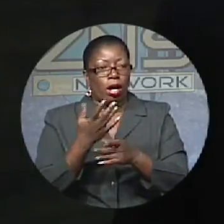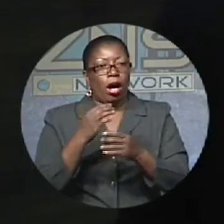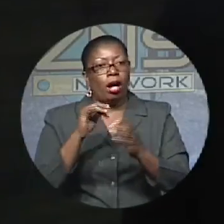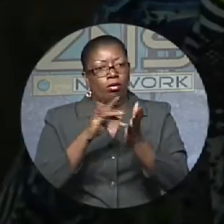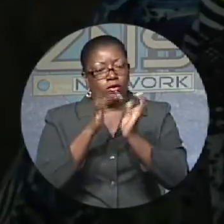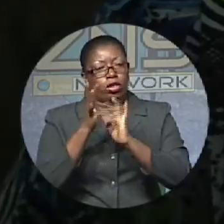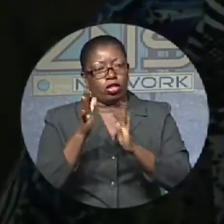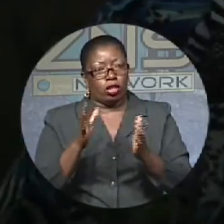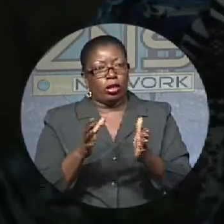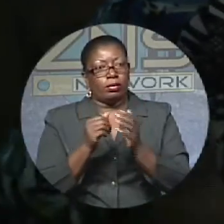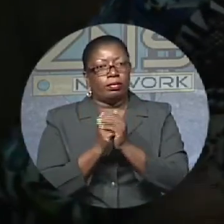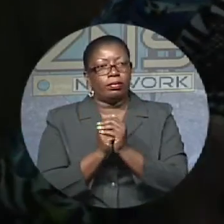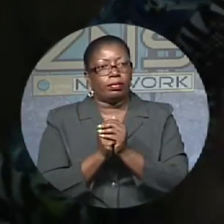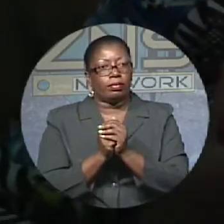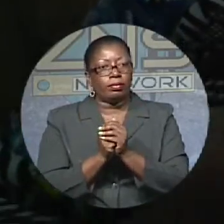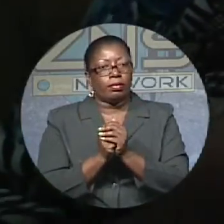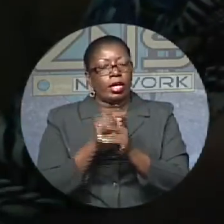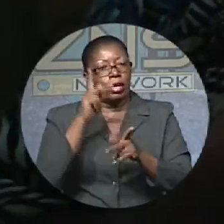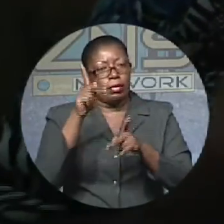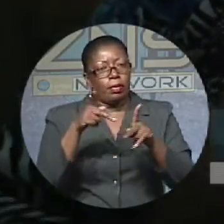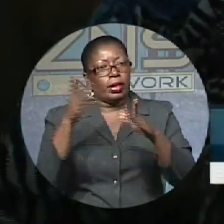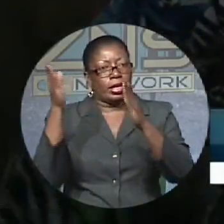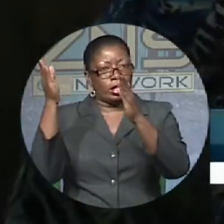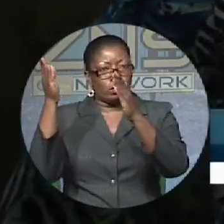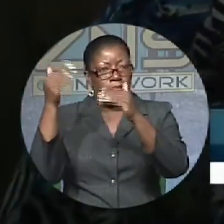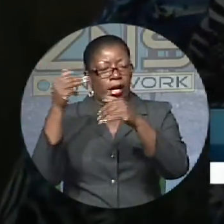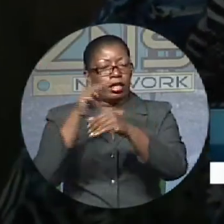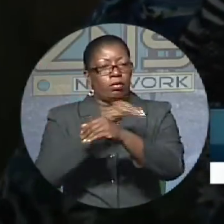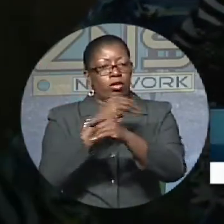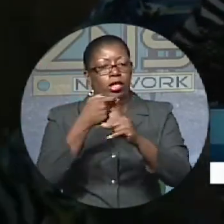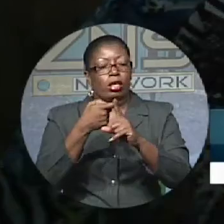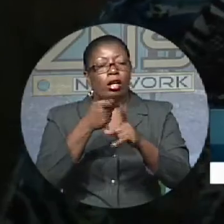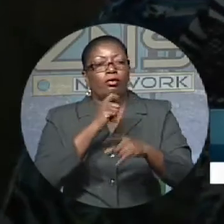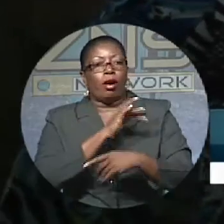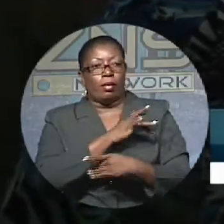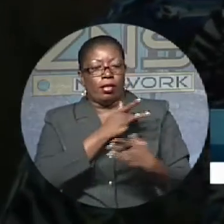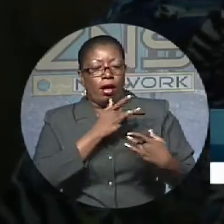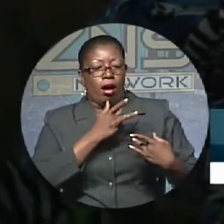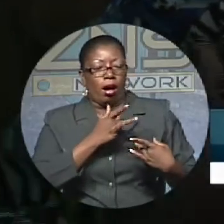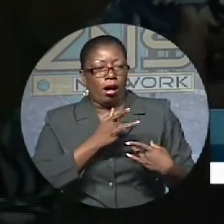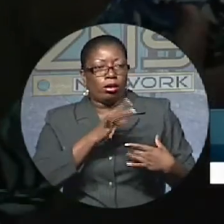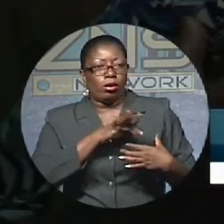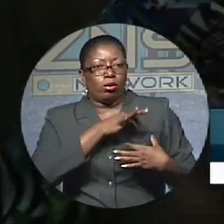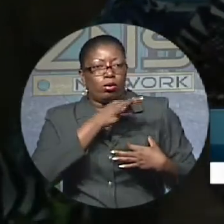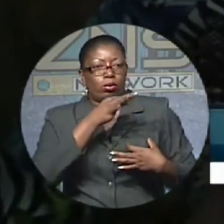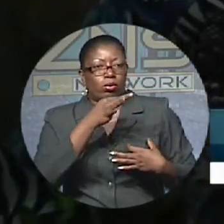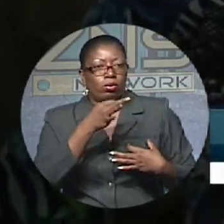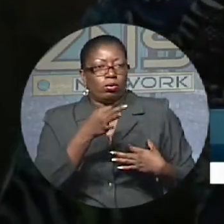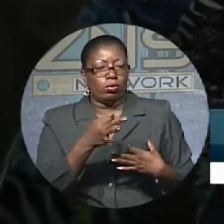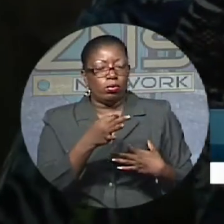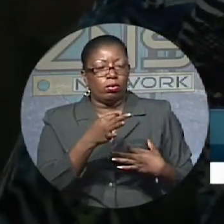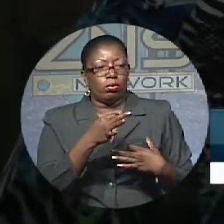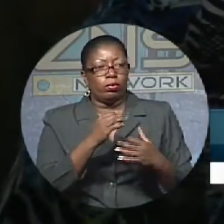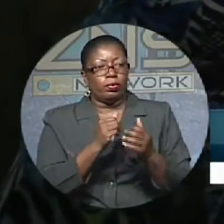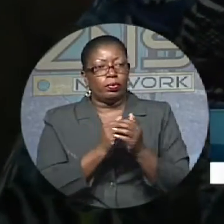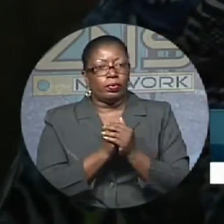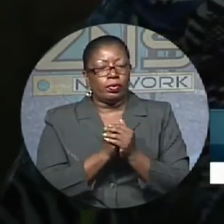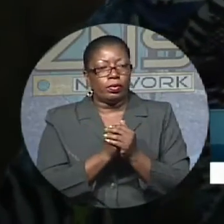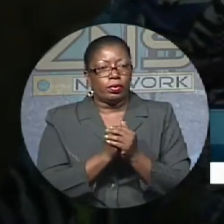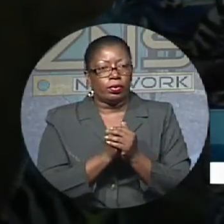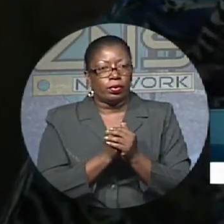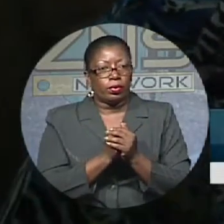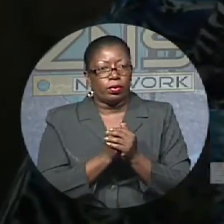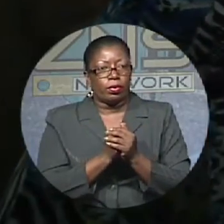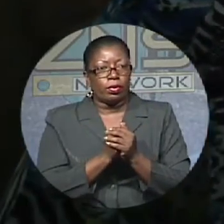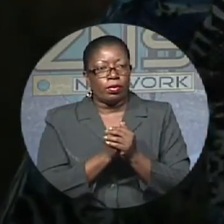arranged by him. Saturday, people can expect music that comes from the heart, music that comes from the soul, music that, will, you know,